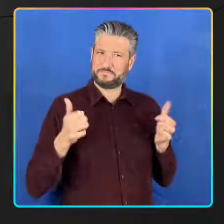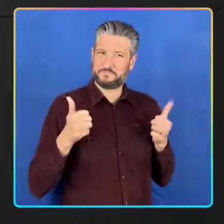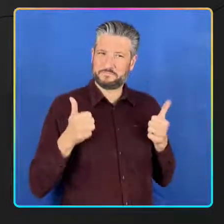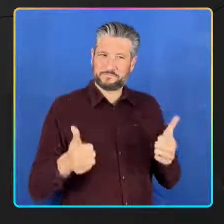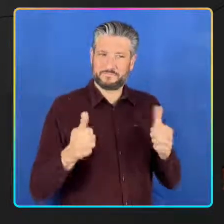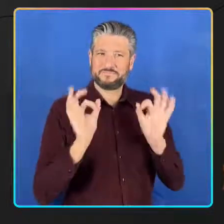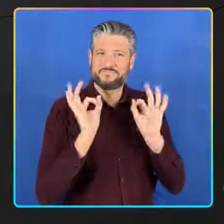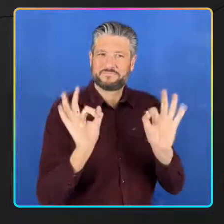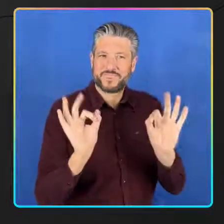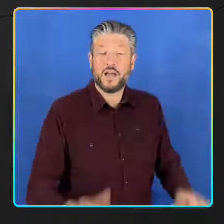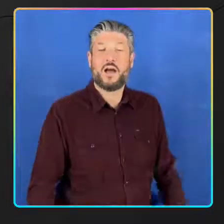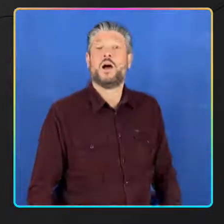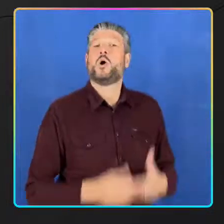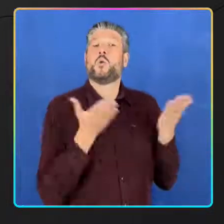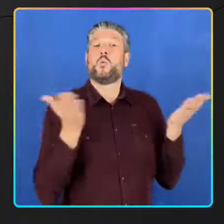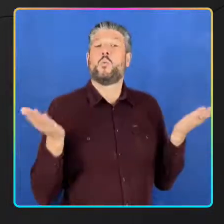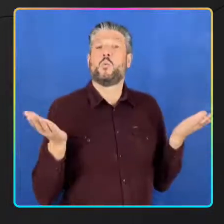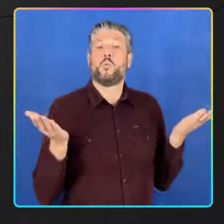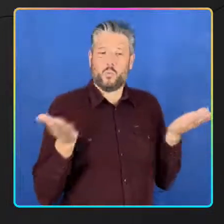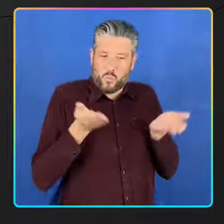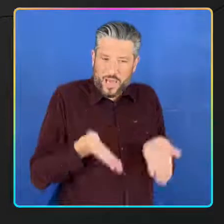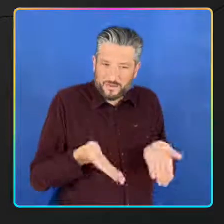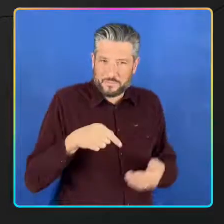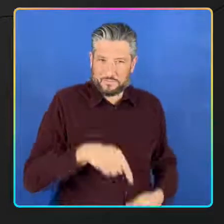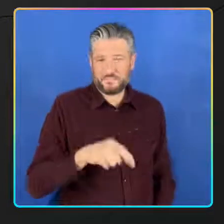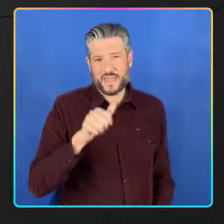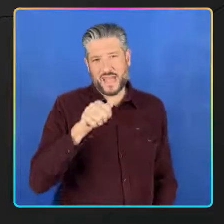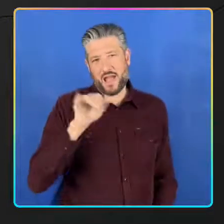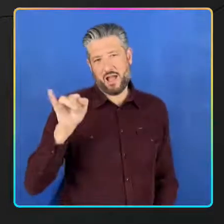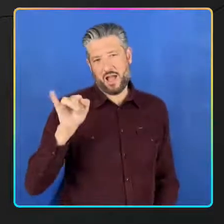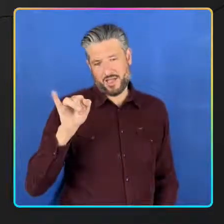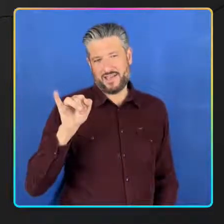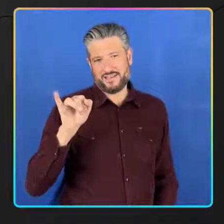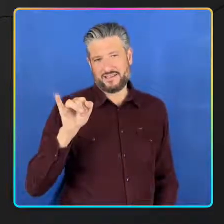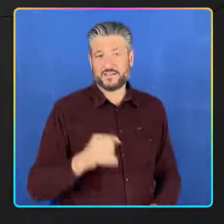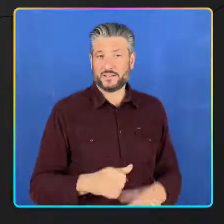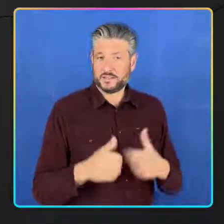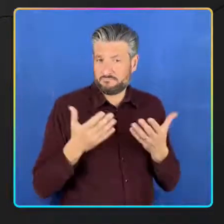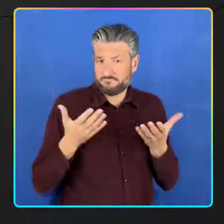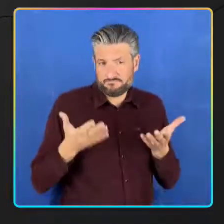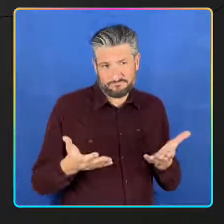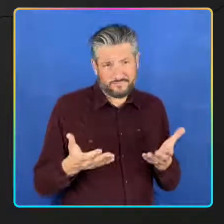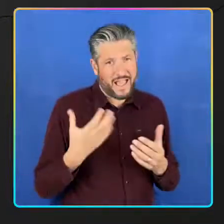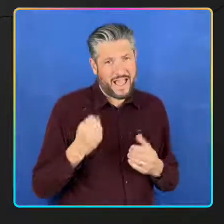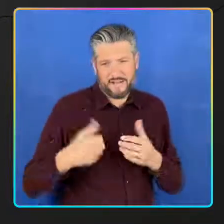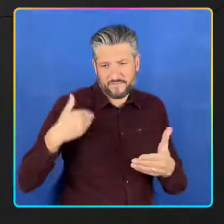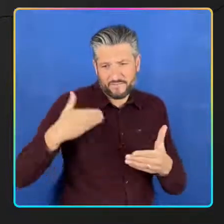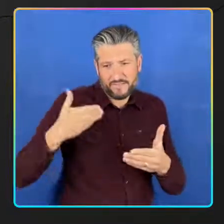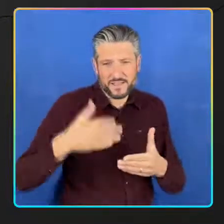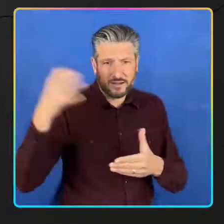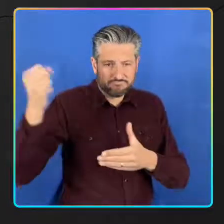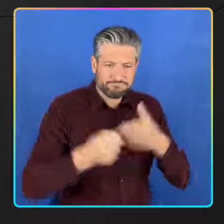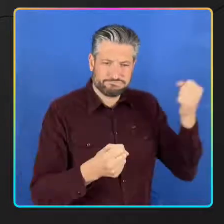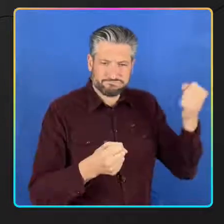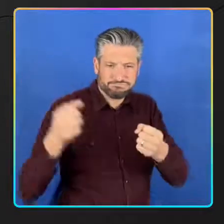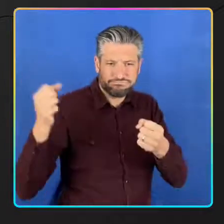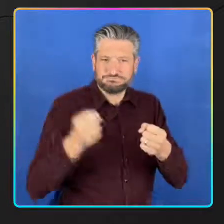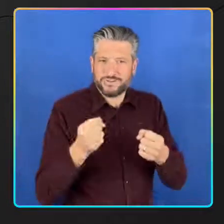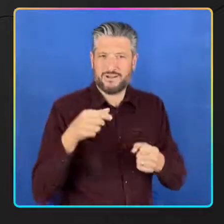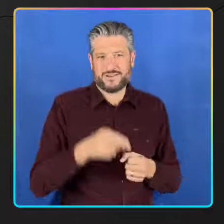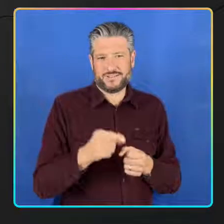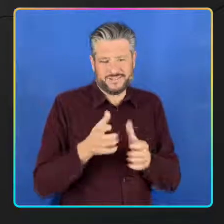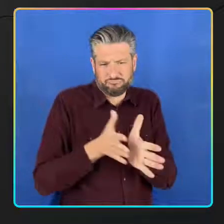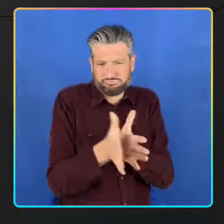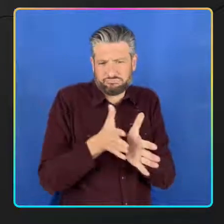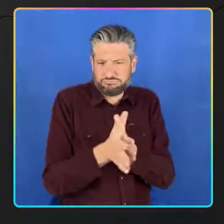A Bit of AI show. And this show is all about the story from the people behind the AI systems. Because in our job, Amy and me, we meet